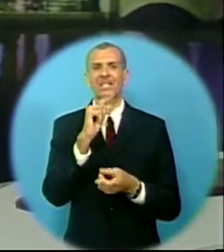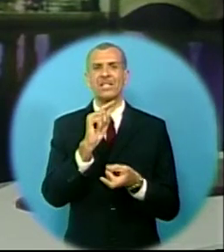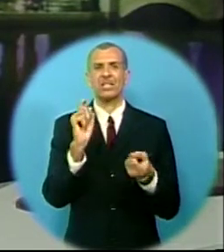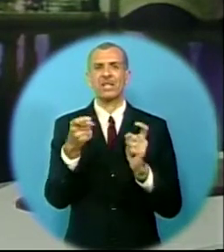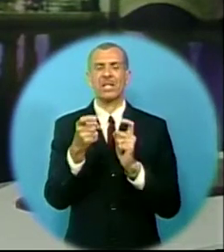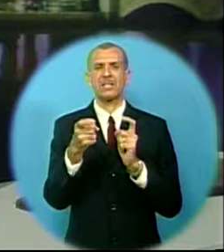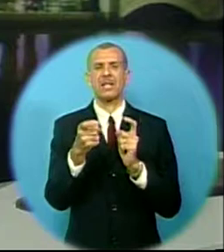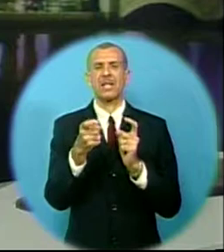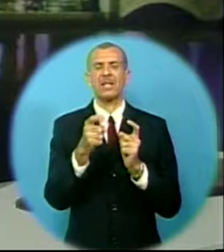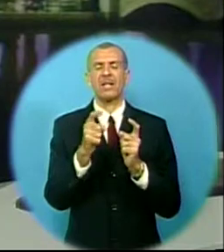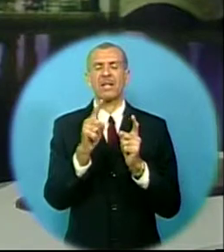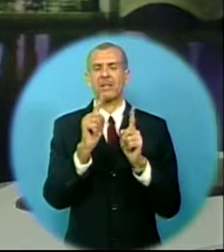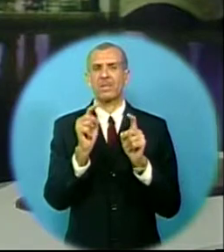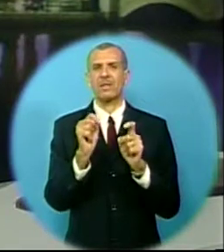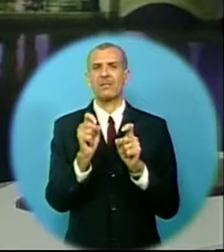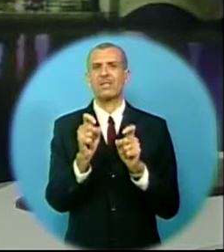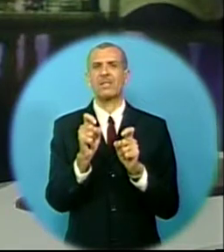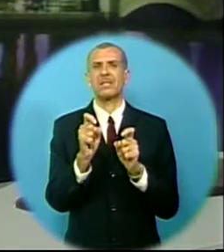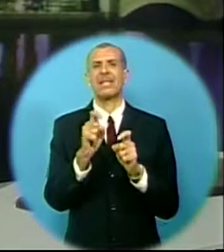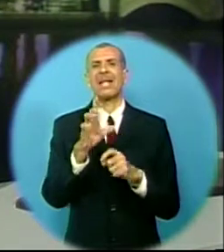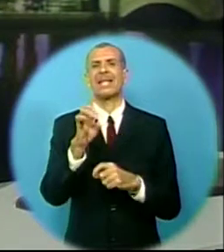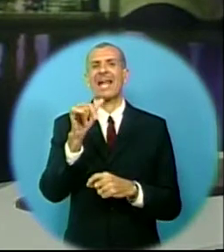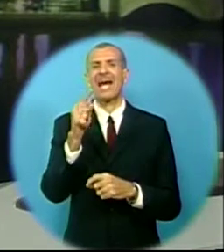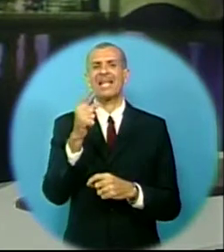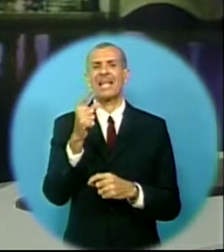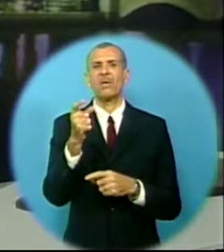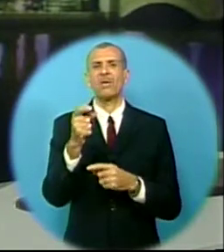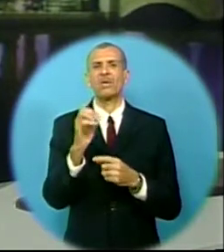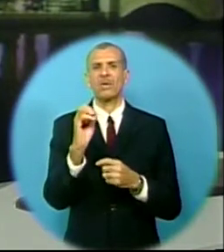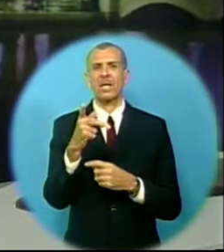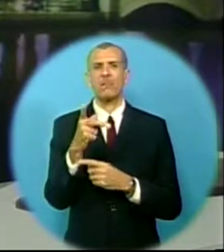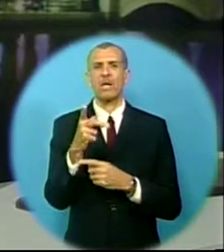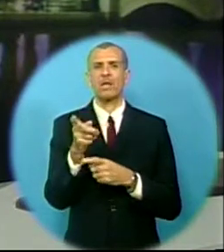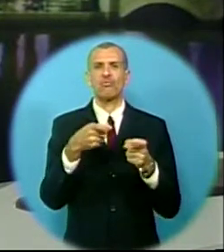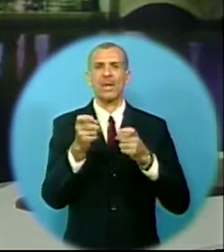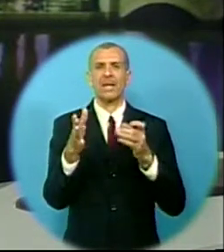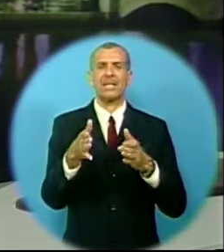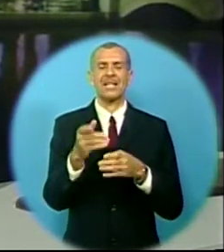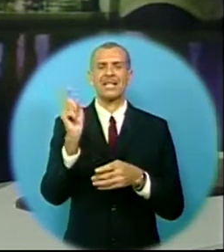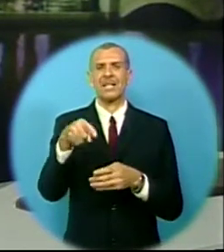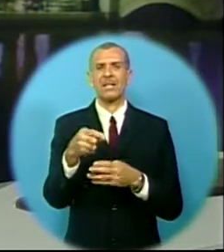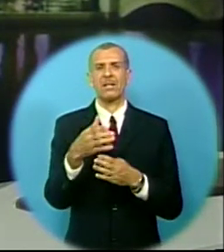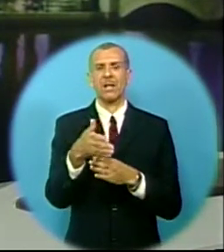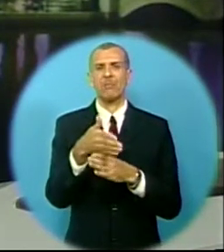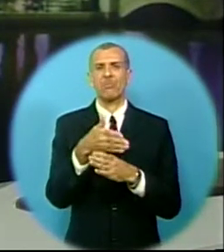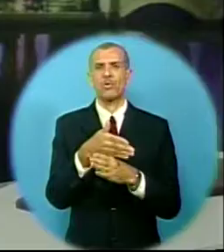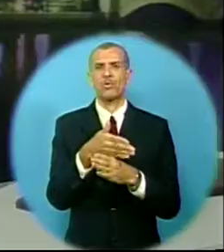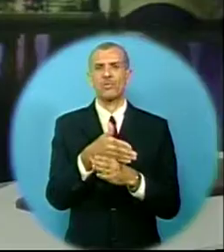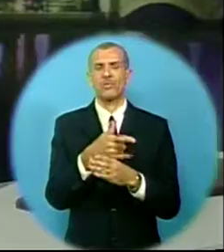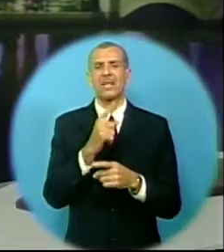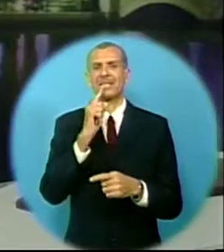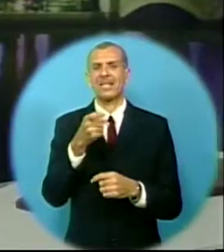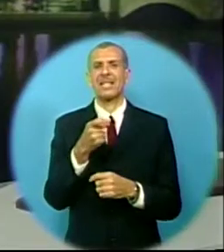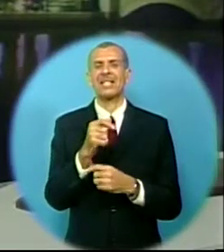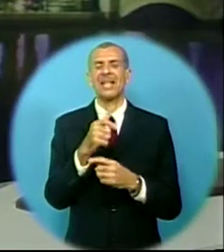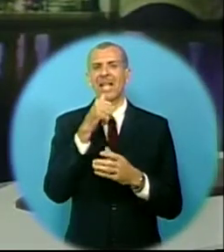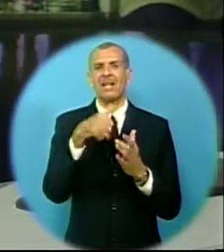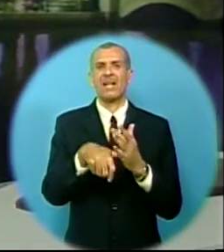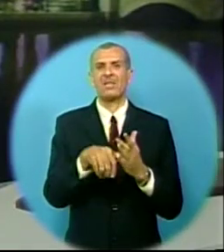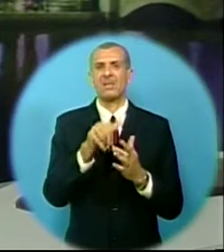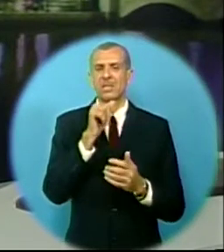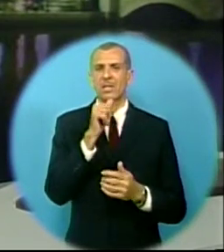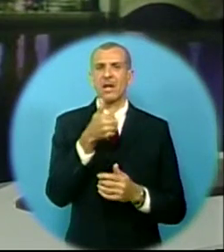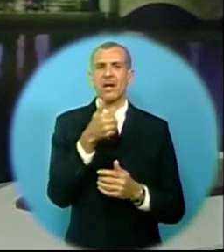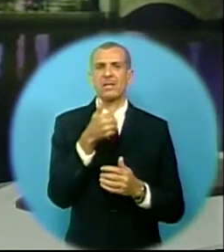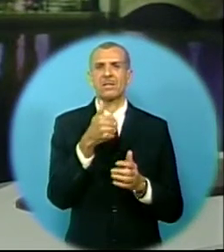to processing data was approved by its regulators and is necessary to improve efficiency. It also said that the letter was not a